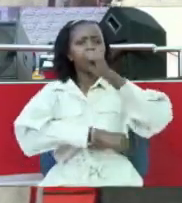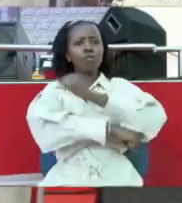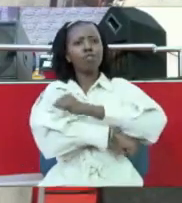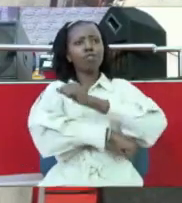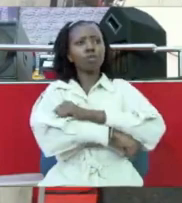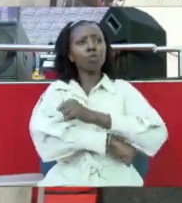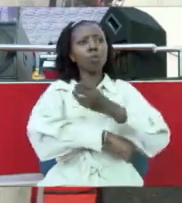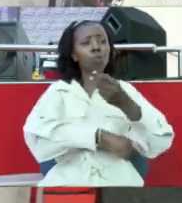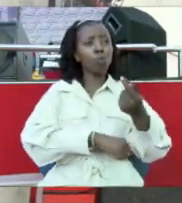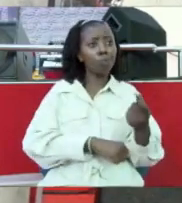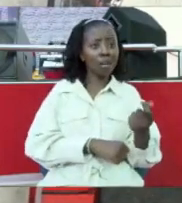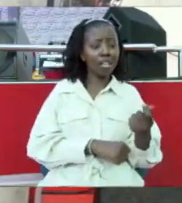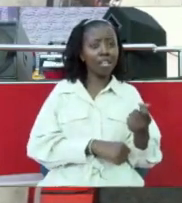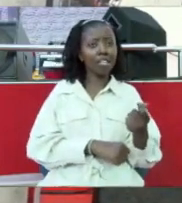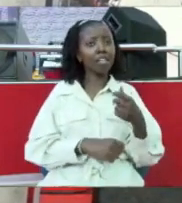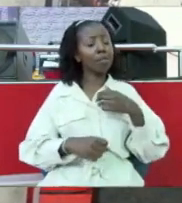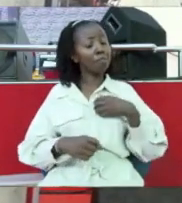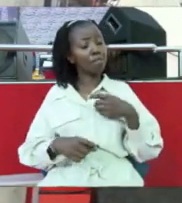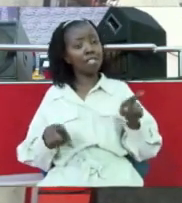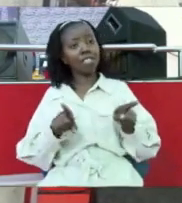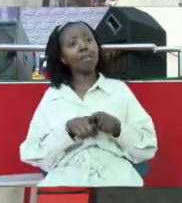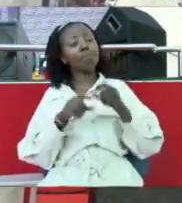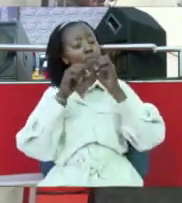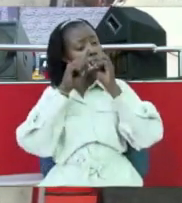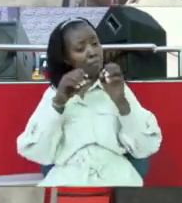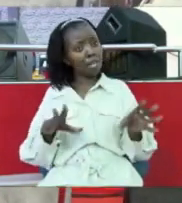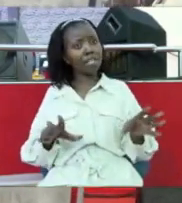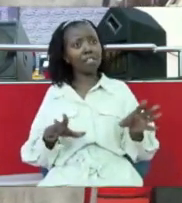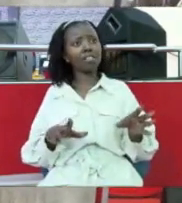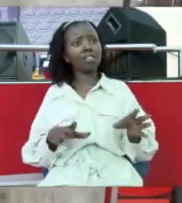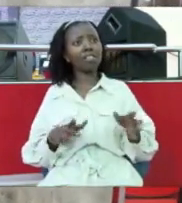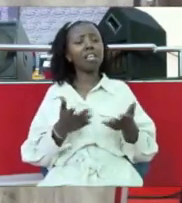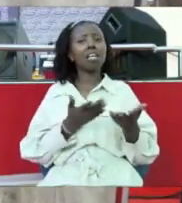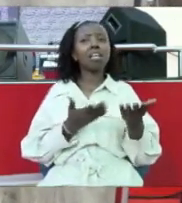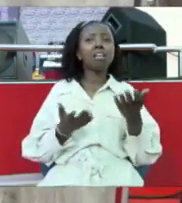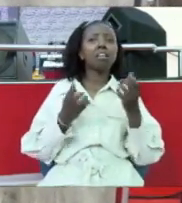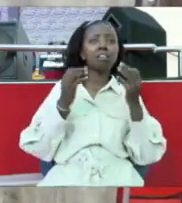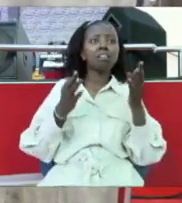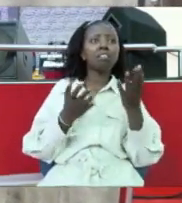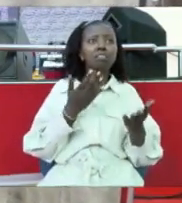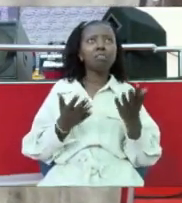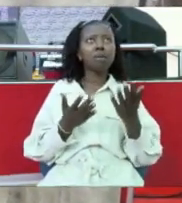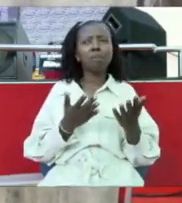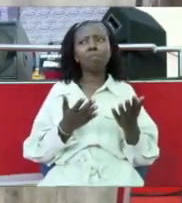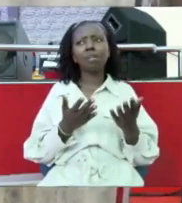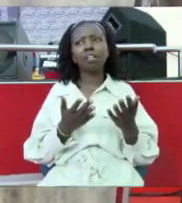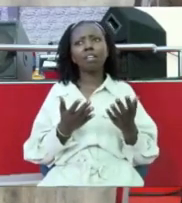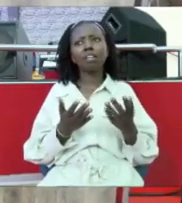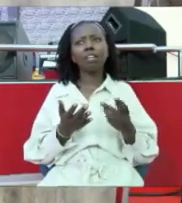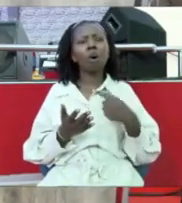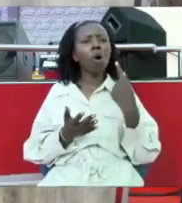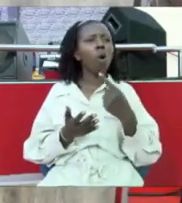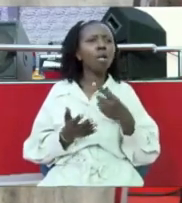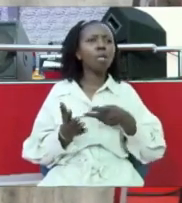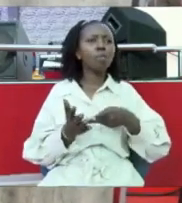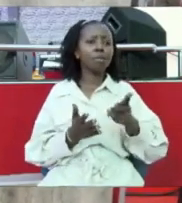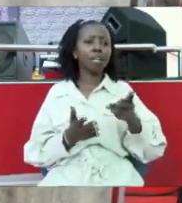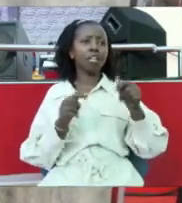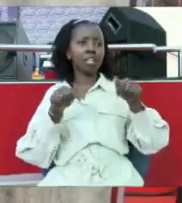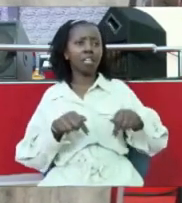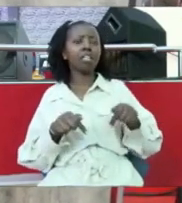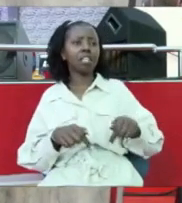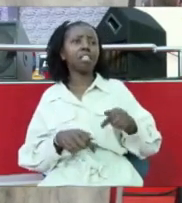Kama sina deni ya karo ya shule. I am blessed. Mimi nimebarikiwa. Kama arrears ni ya mwezi ni ya tamu hii. Salimia jirani yako mwambie wewe